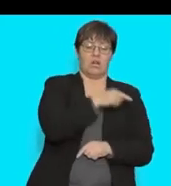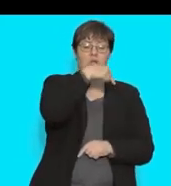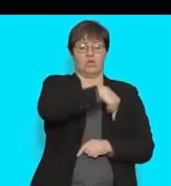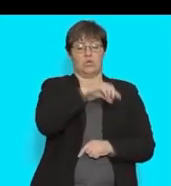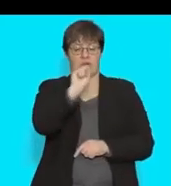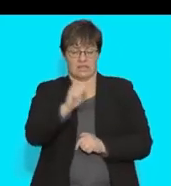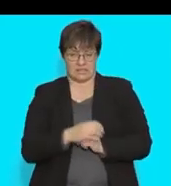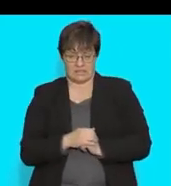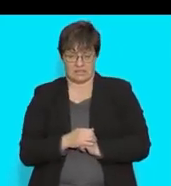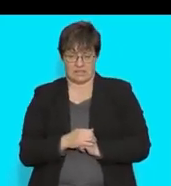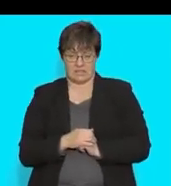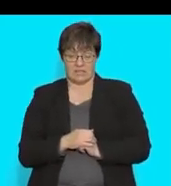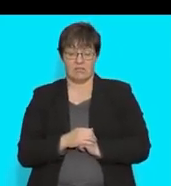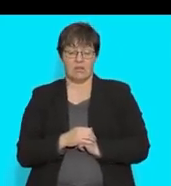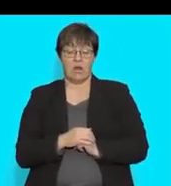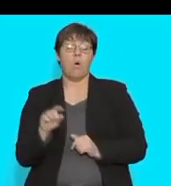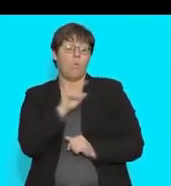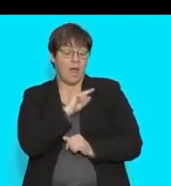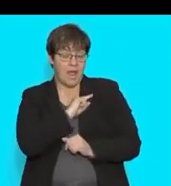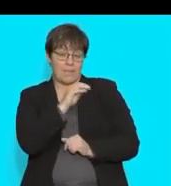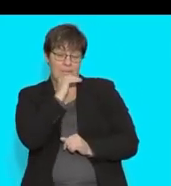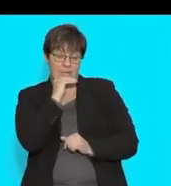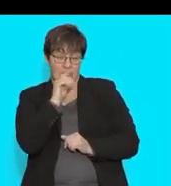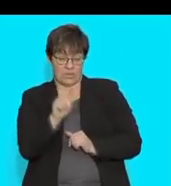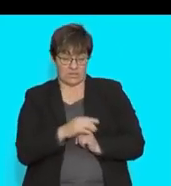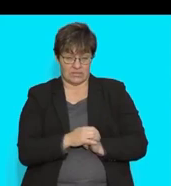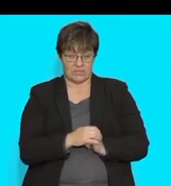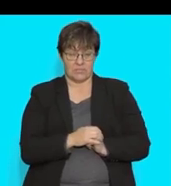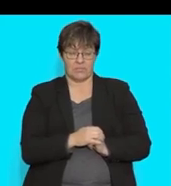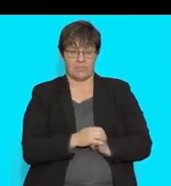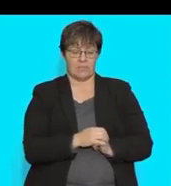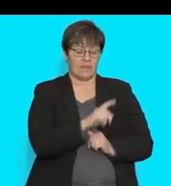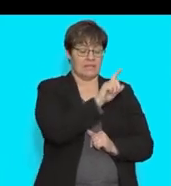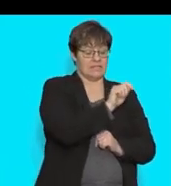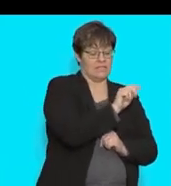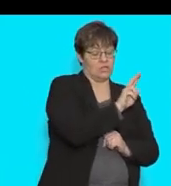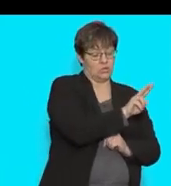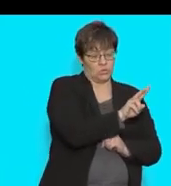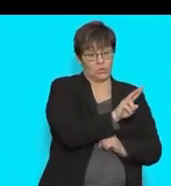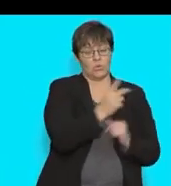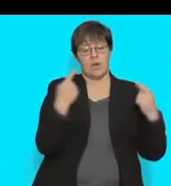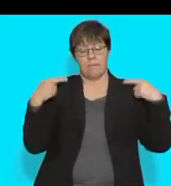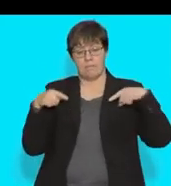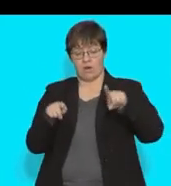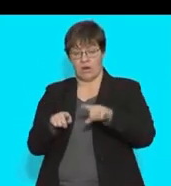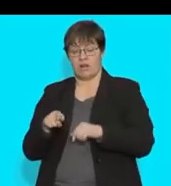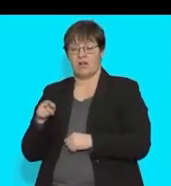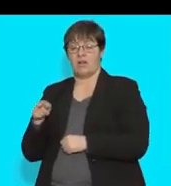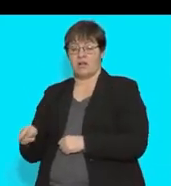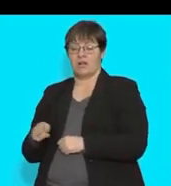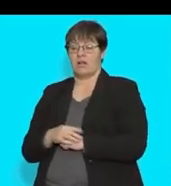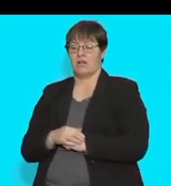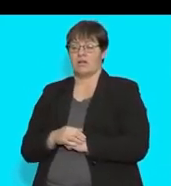to QS. So as a result, it means that TU is parallel